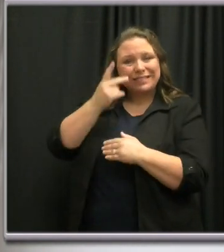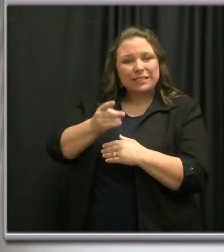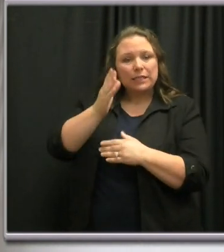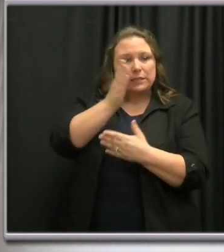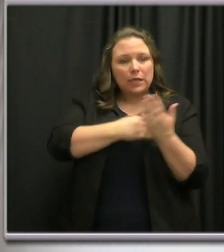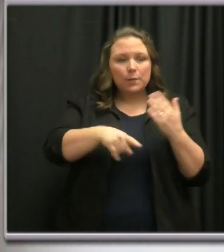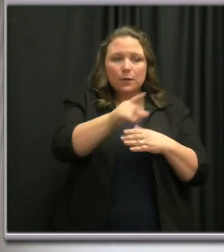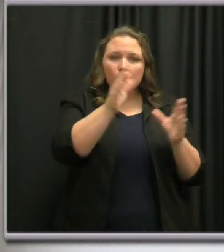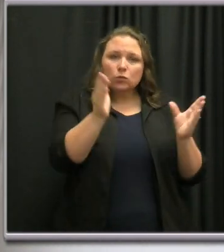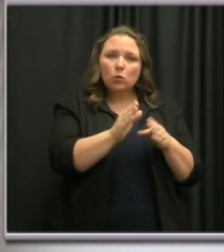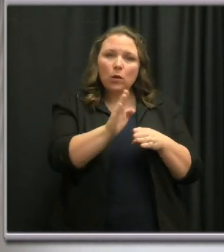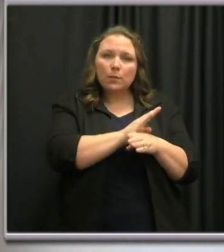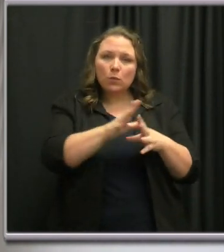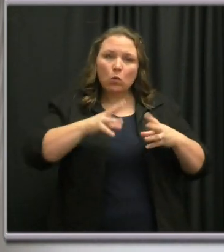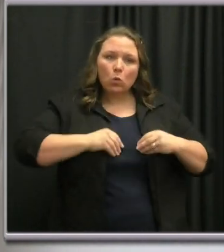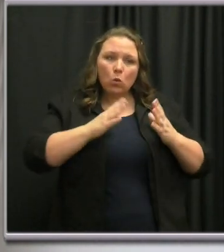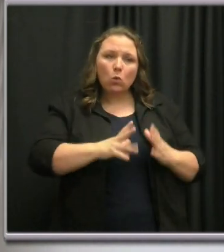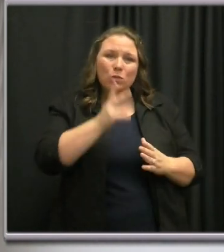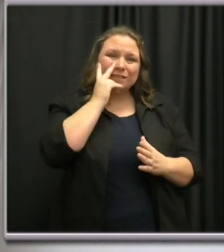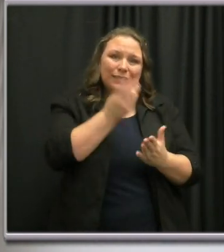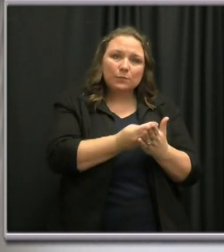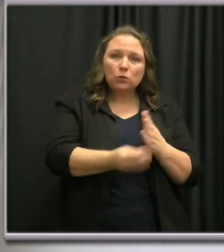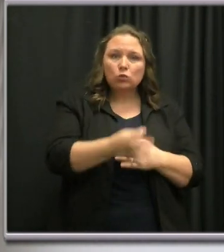business owners will see this in the next week or so.